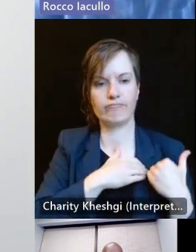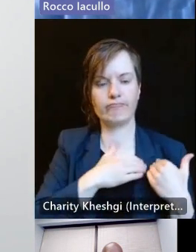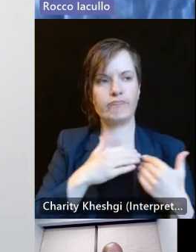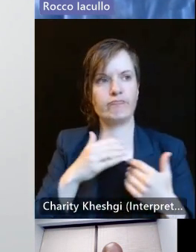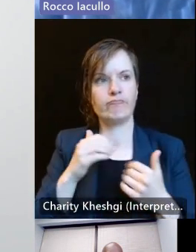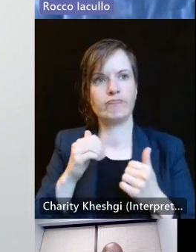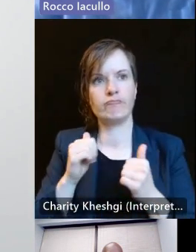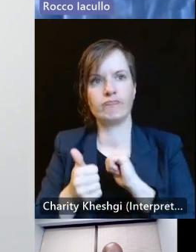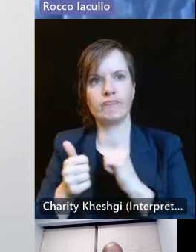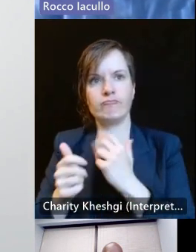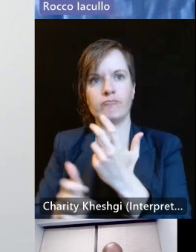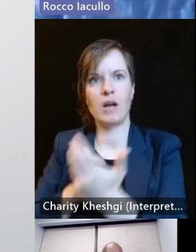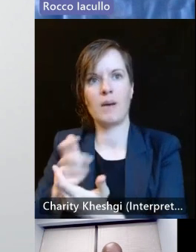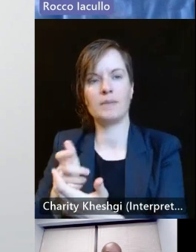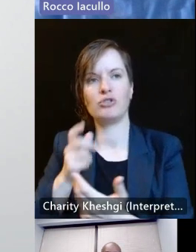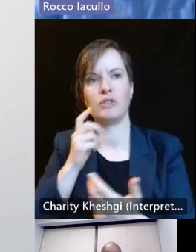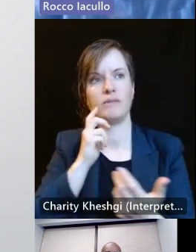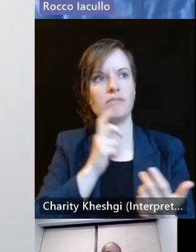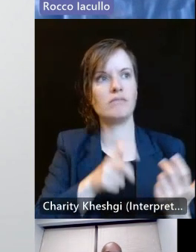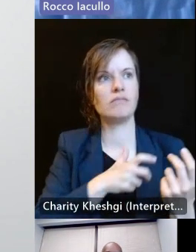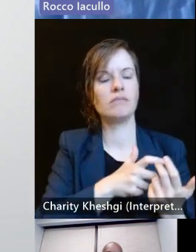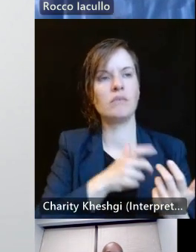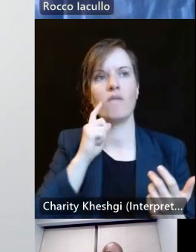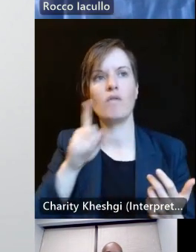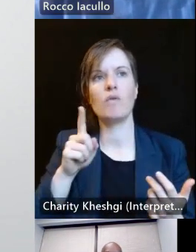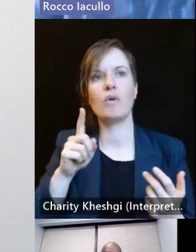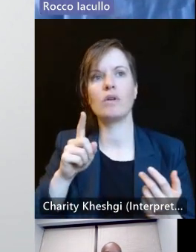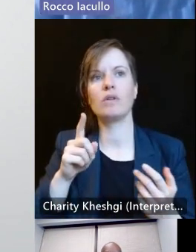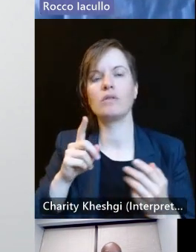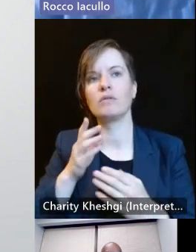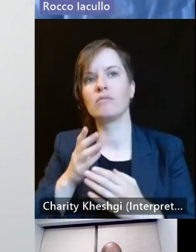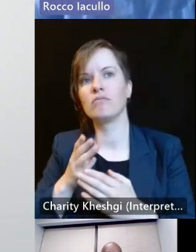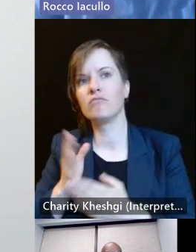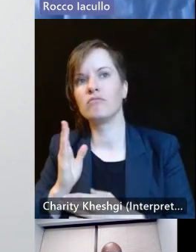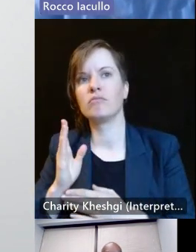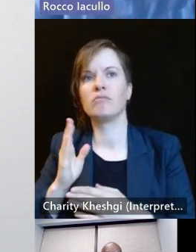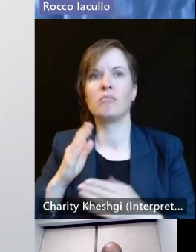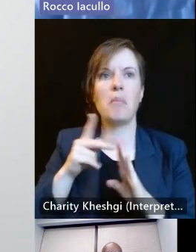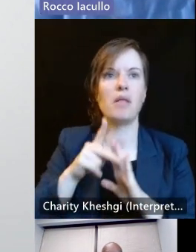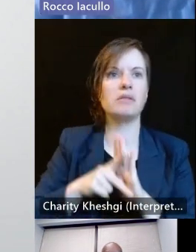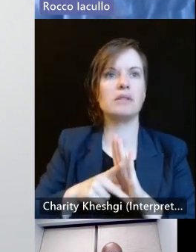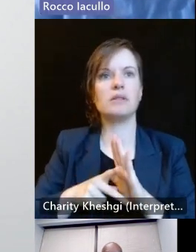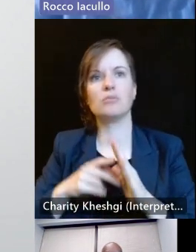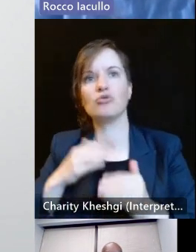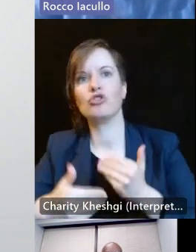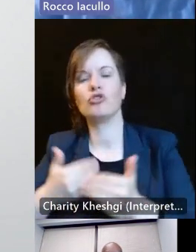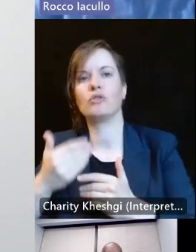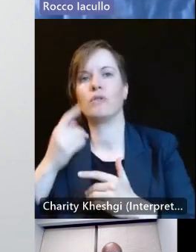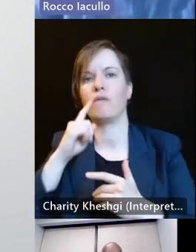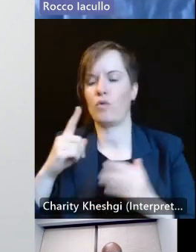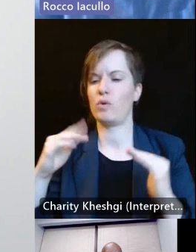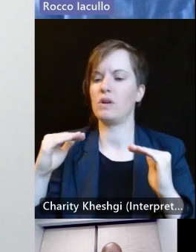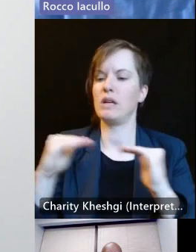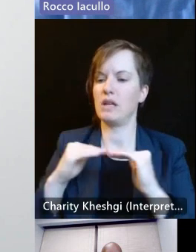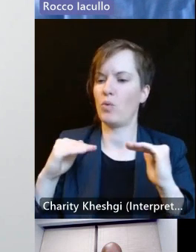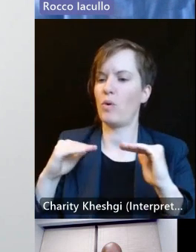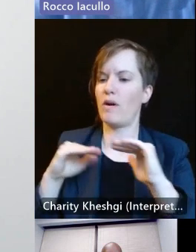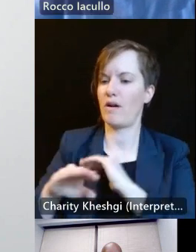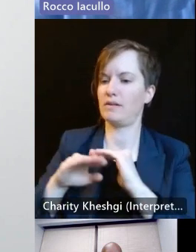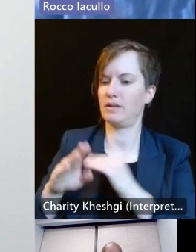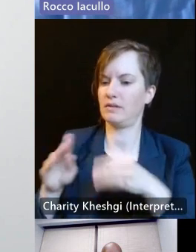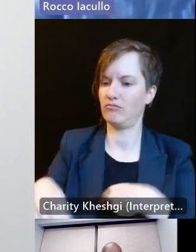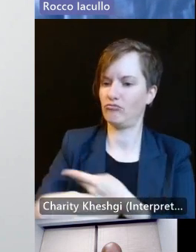procedures to ensure equal access. They also are required to ensure effective